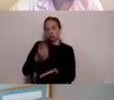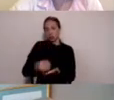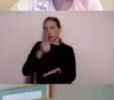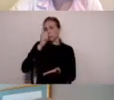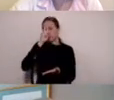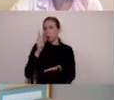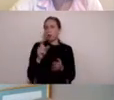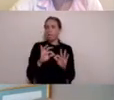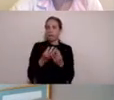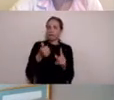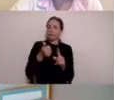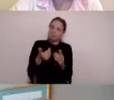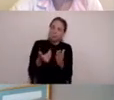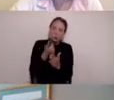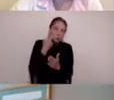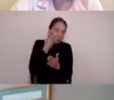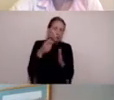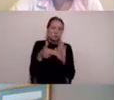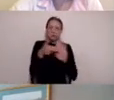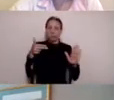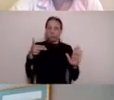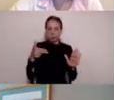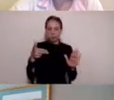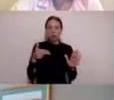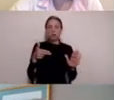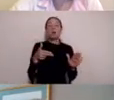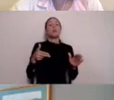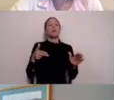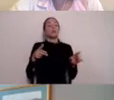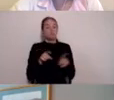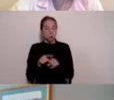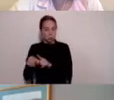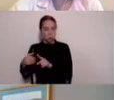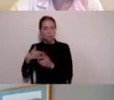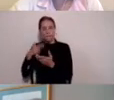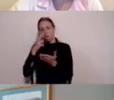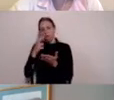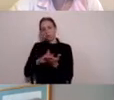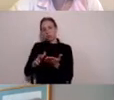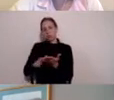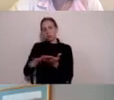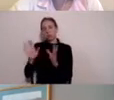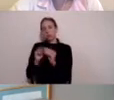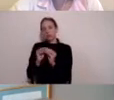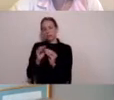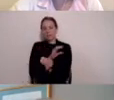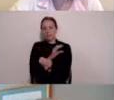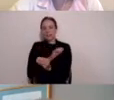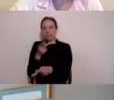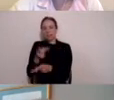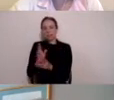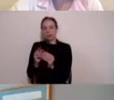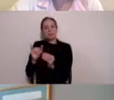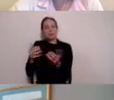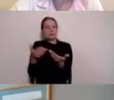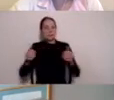diagnosed families. In parallel, we have a research meeting and clinical care meeting for researchers and clinicians, and it is kept separate.